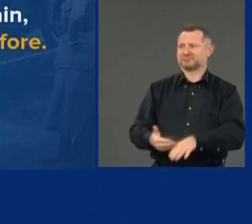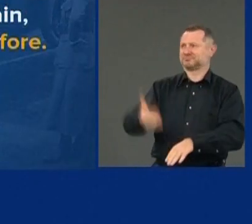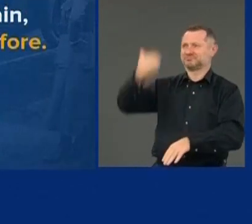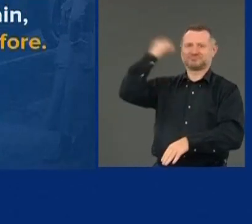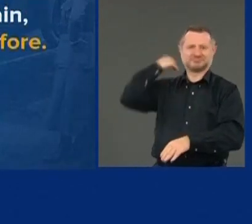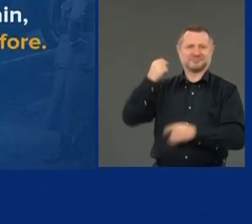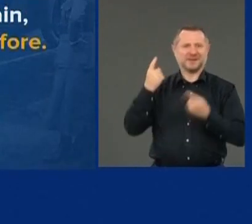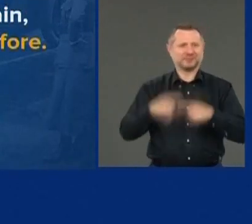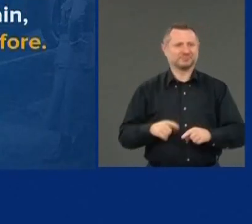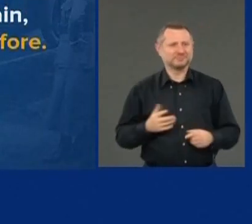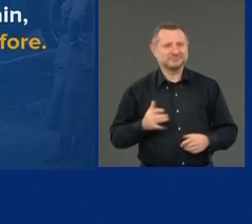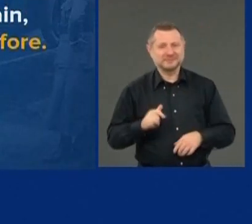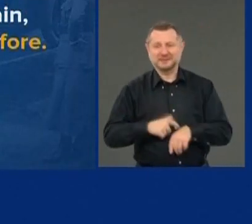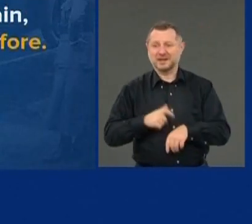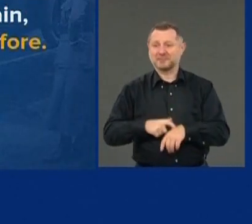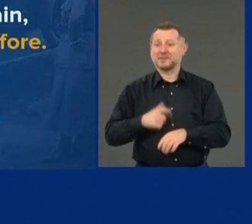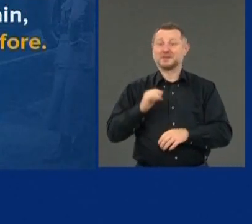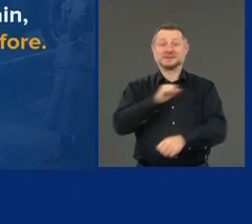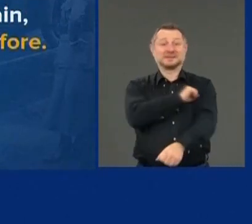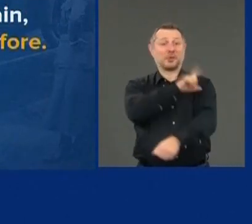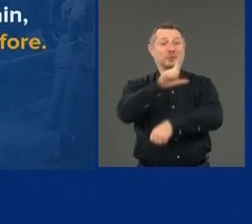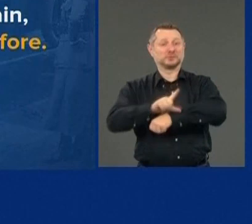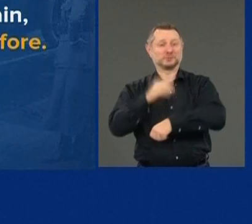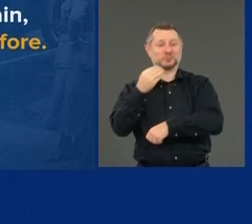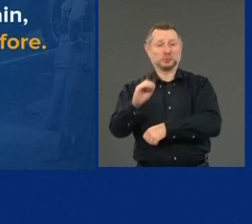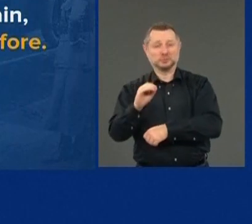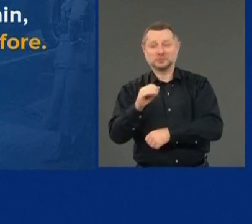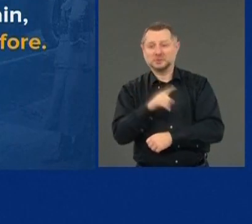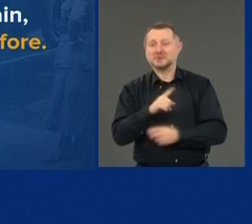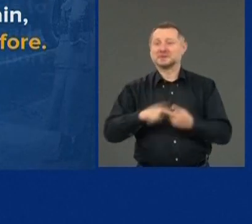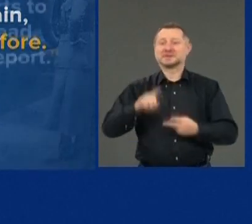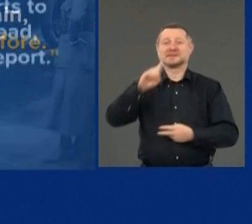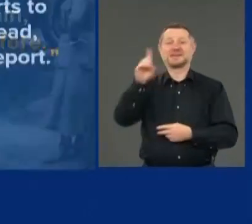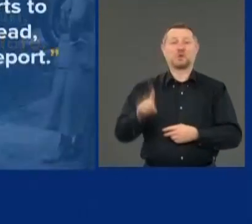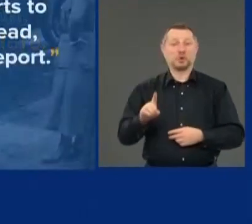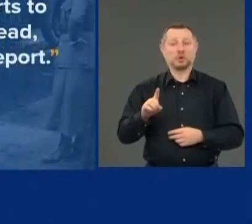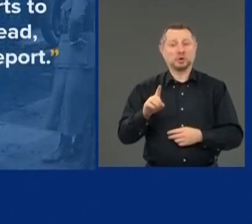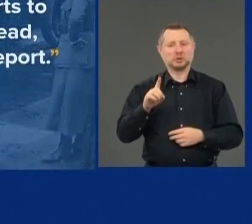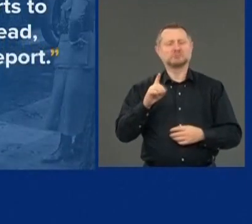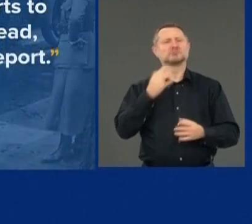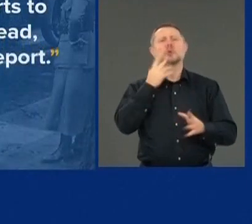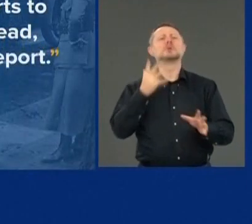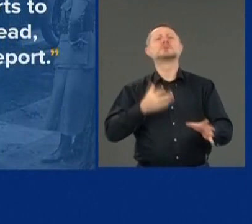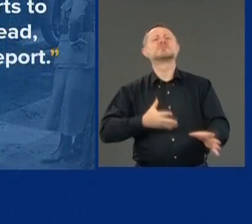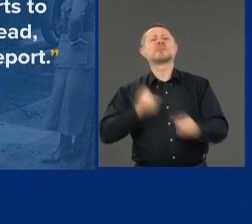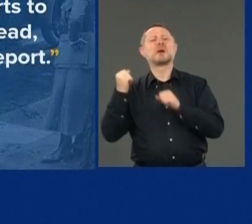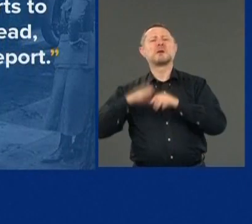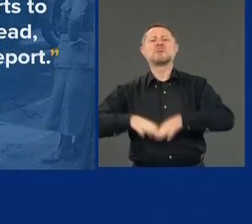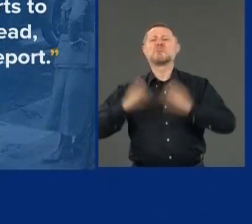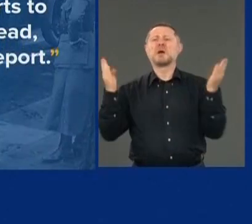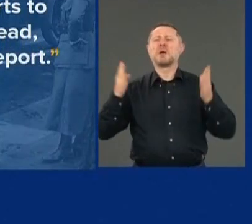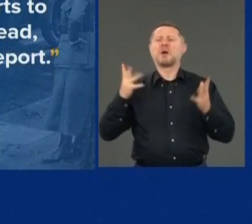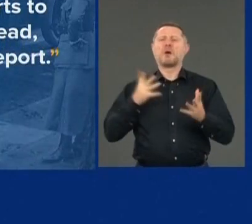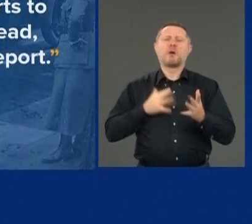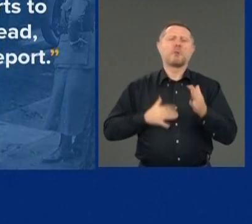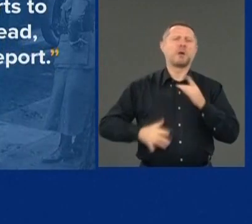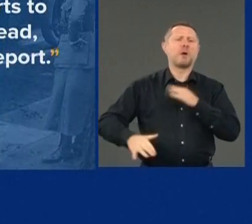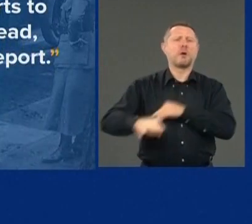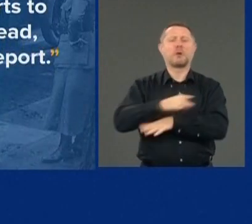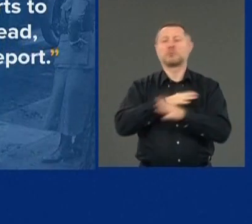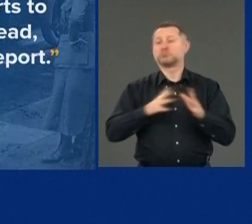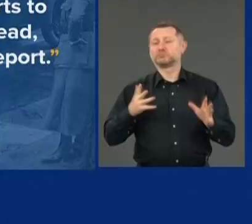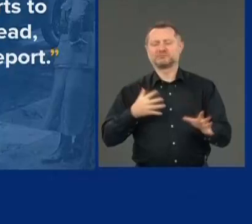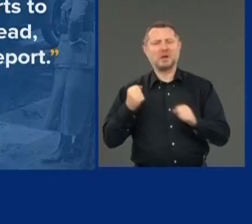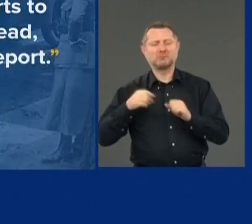St. Louis. Go look at Denver, where they loosened up too quickly and the virus came back. Article in the paper today, the